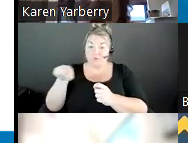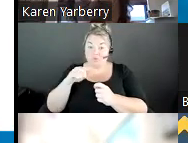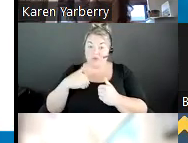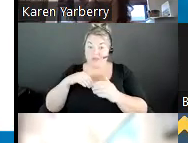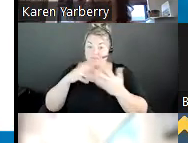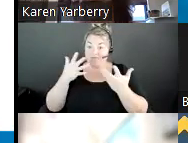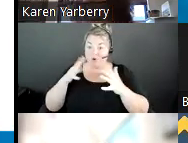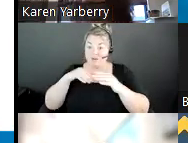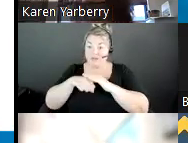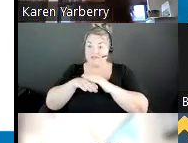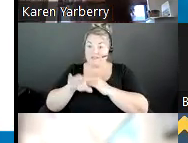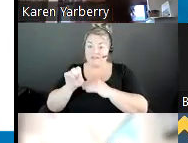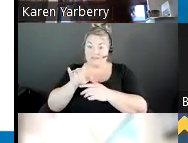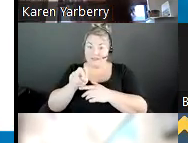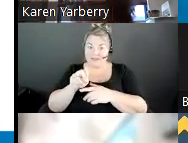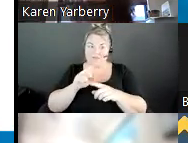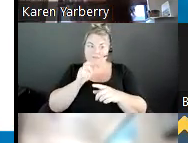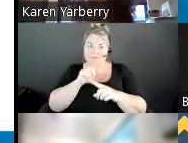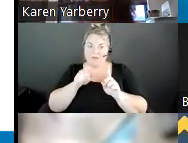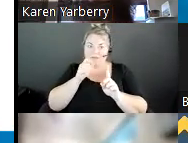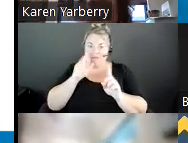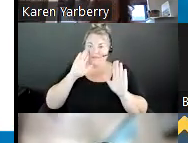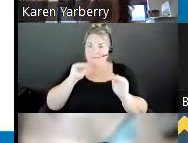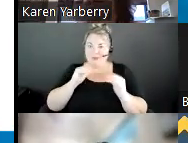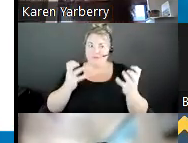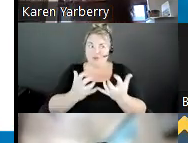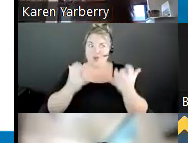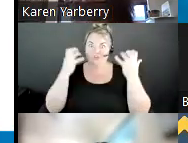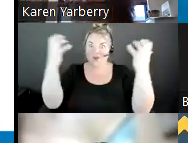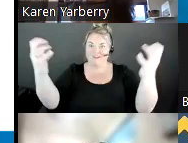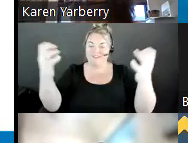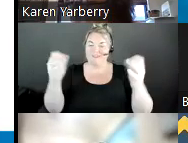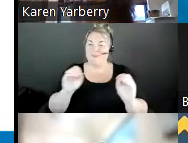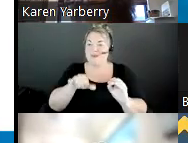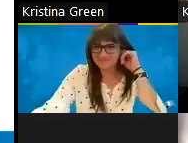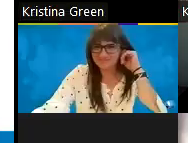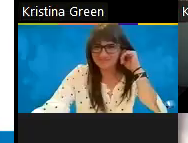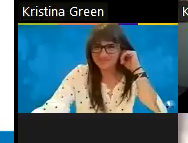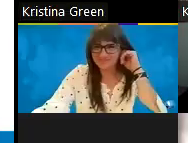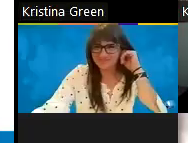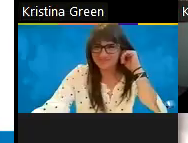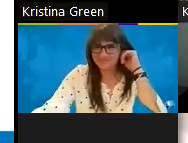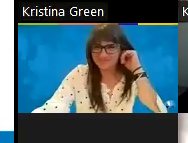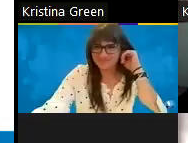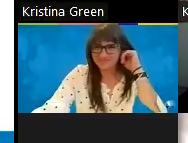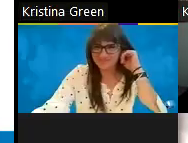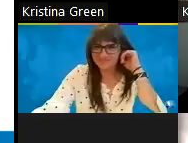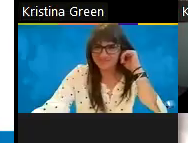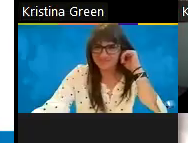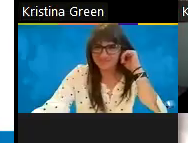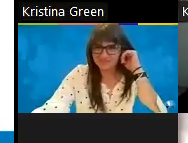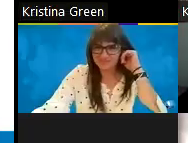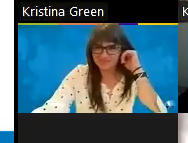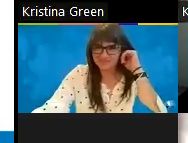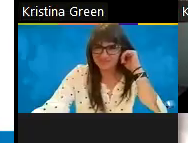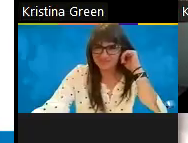site. I didn't expect such a large audience, so that might be really, really hard for me to see. But if you have accessed the